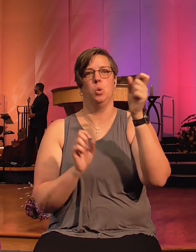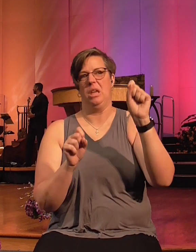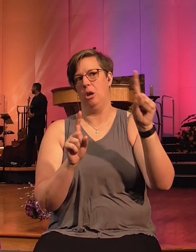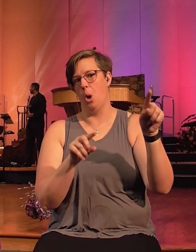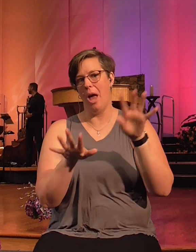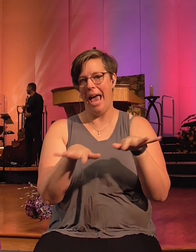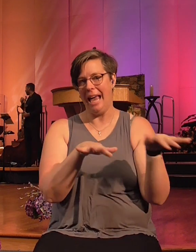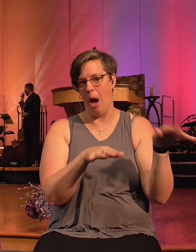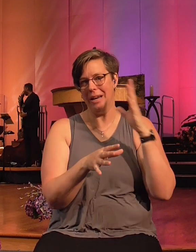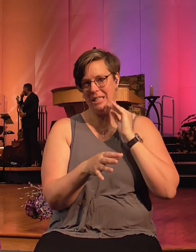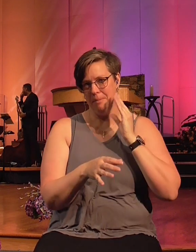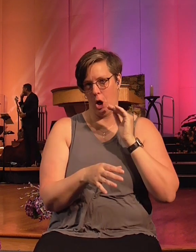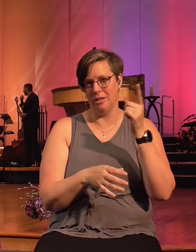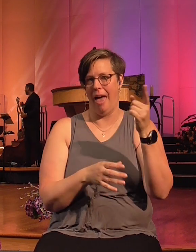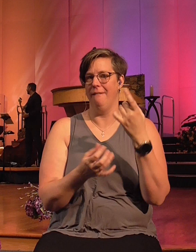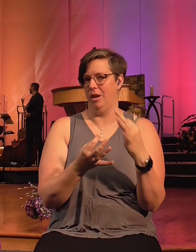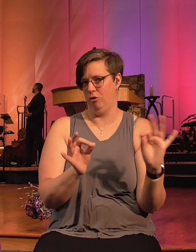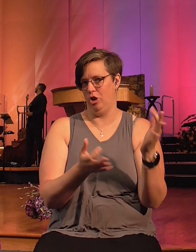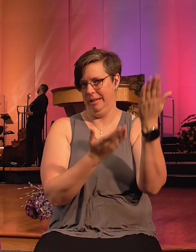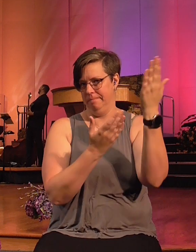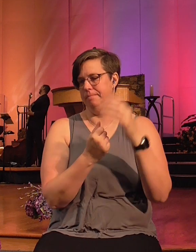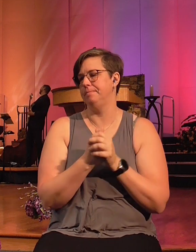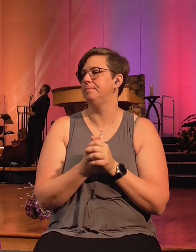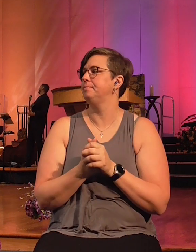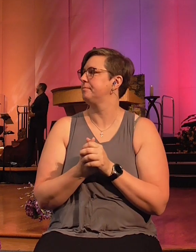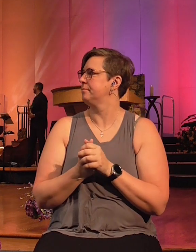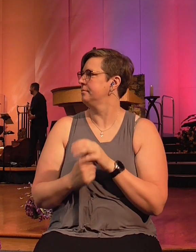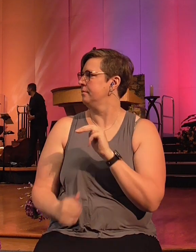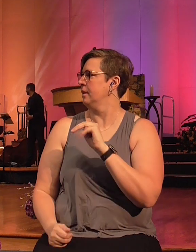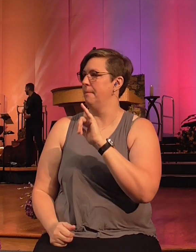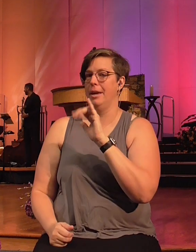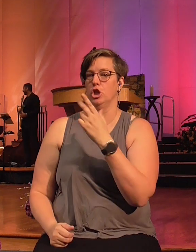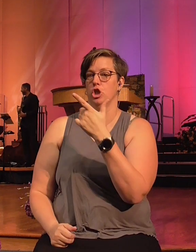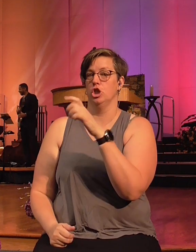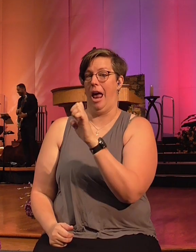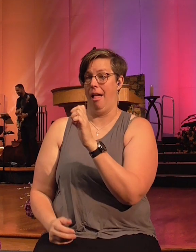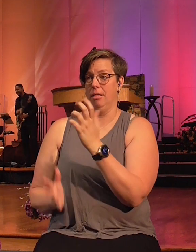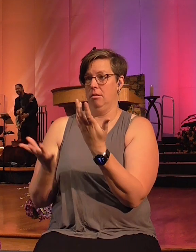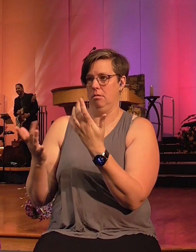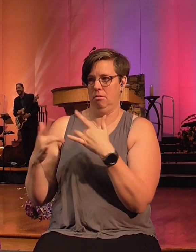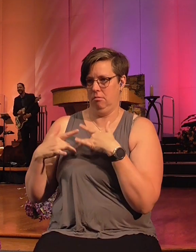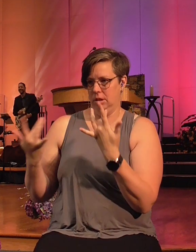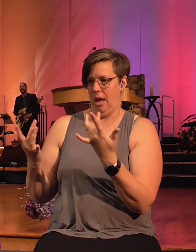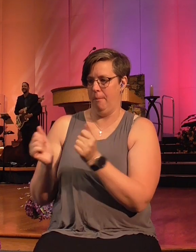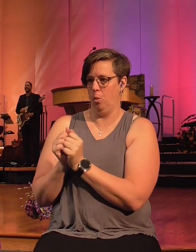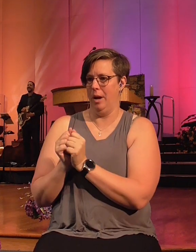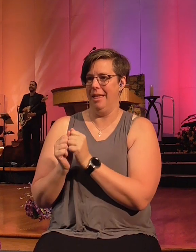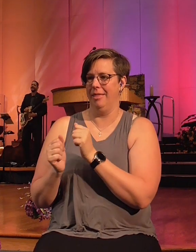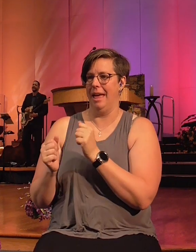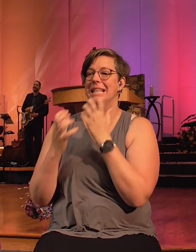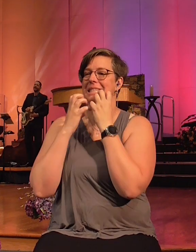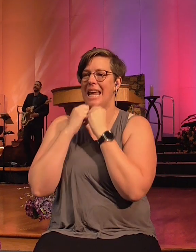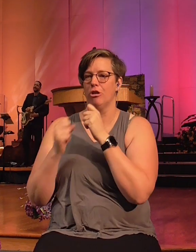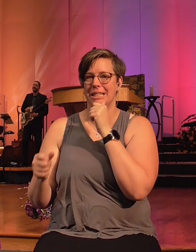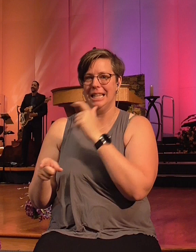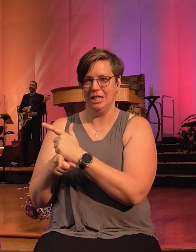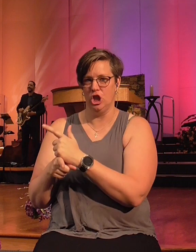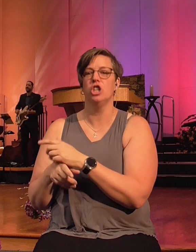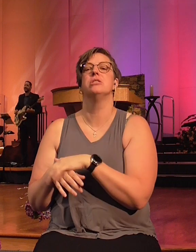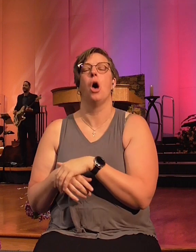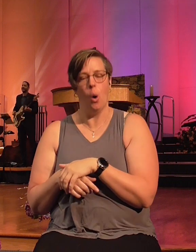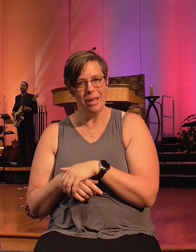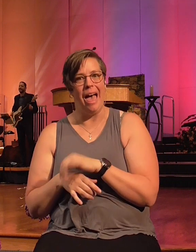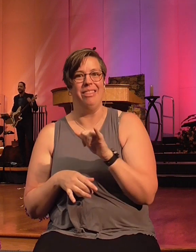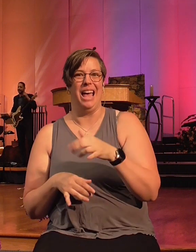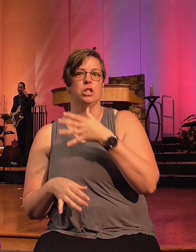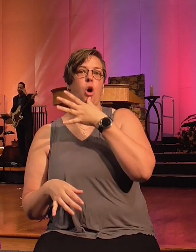and experience that, please feel free to do that. Reverend Michelle's here to tell us a little bit about some upcoming activities with Sacred Sisters. Yes, Sacred Sisters is